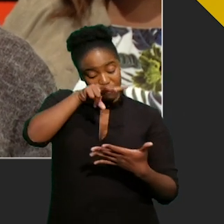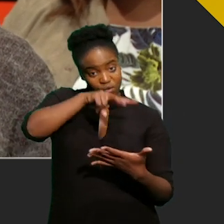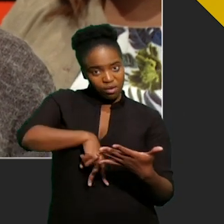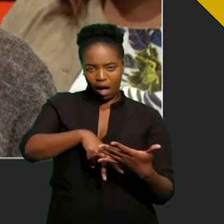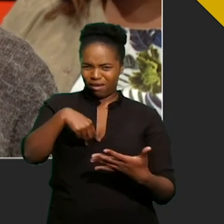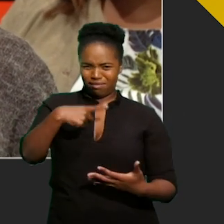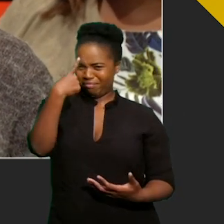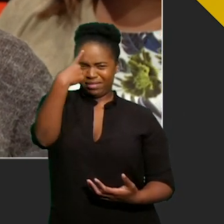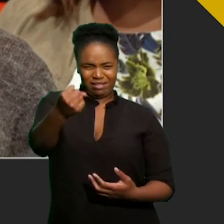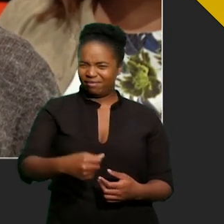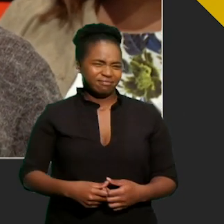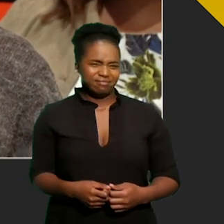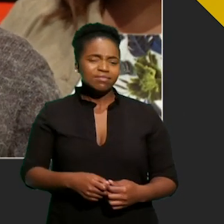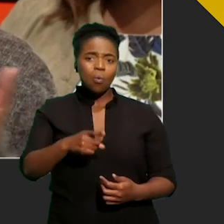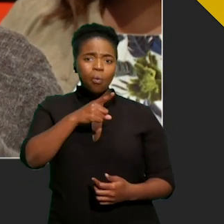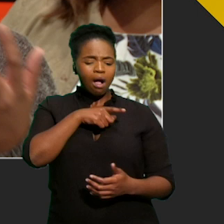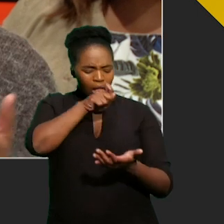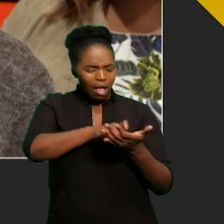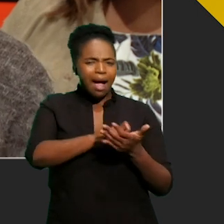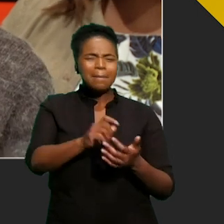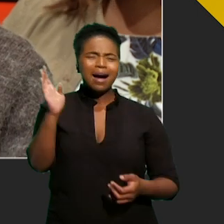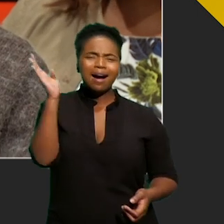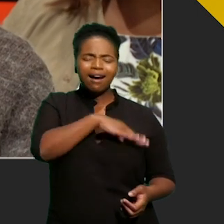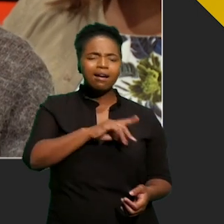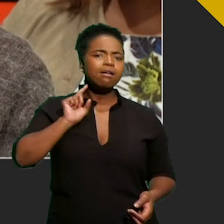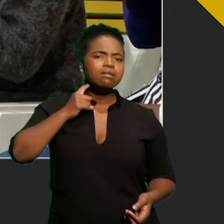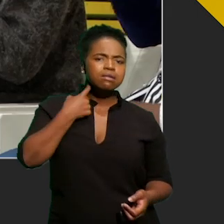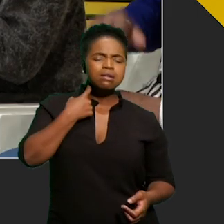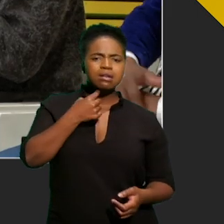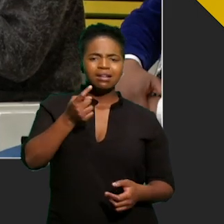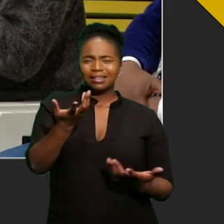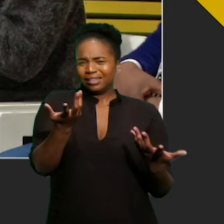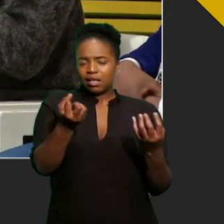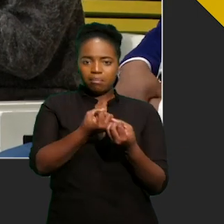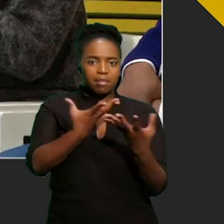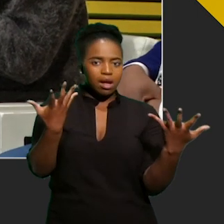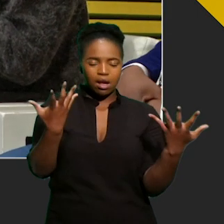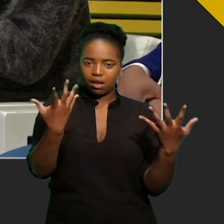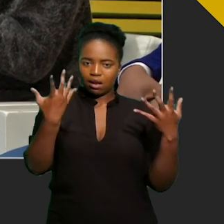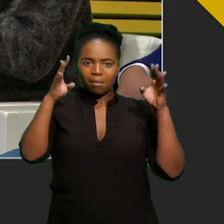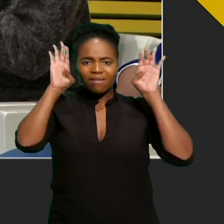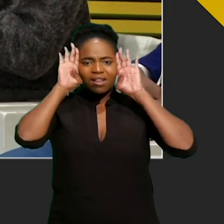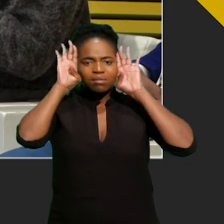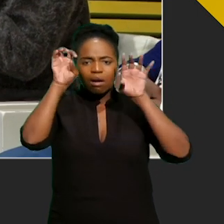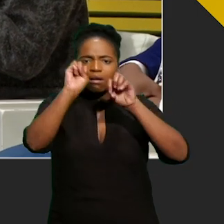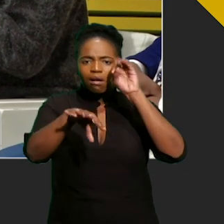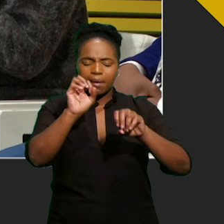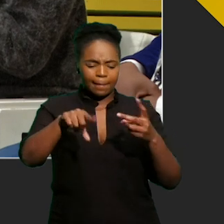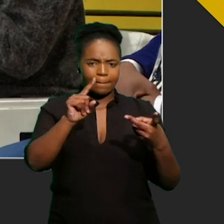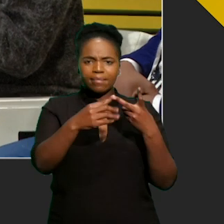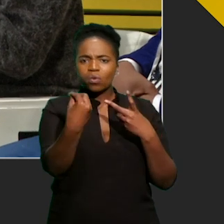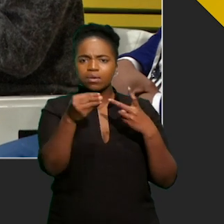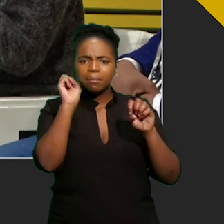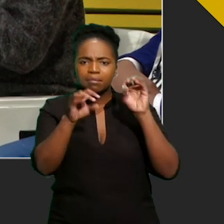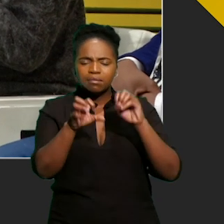because with the things that are happening nowadays, right? And the social media, right? They tell things that they